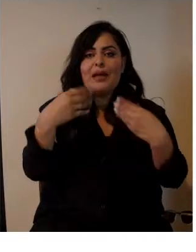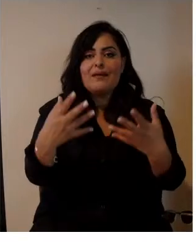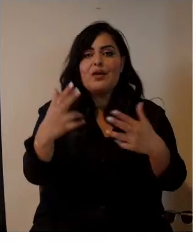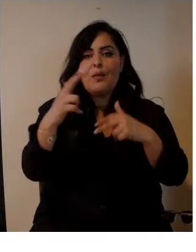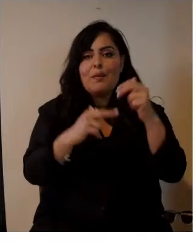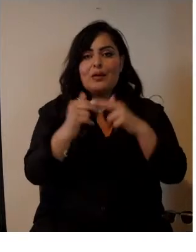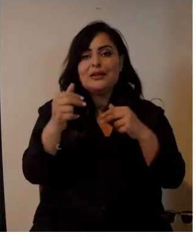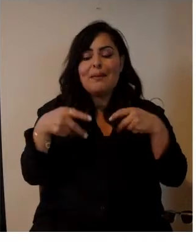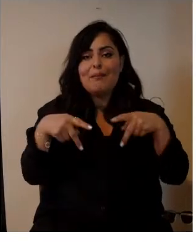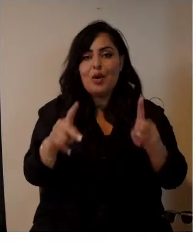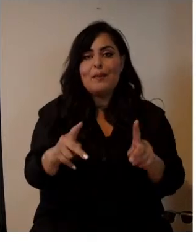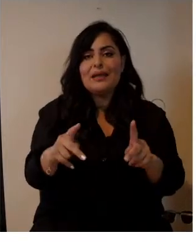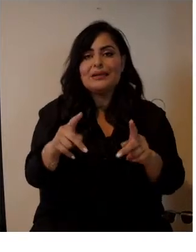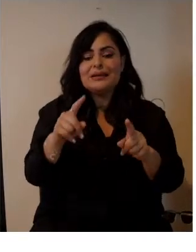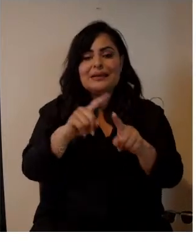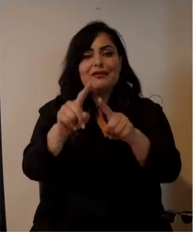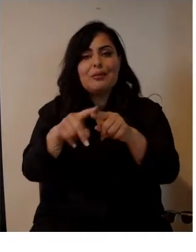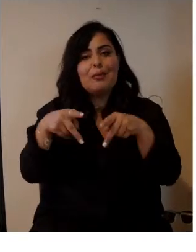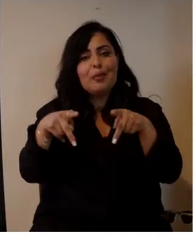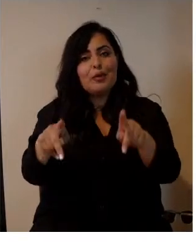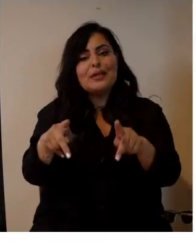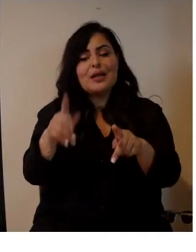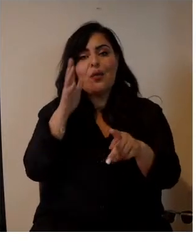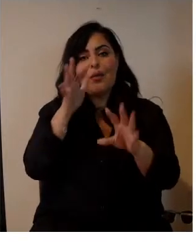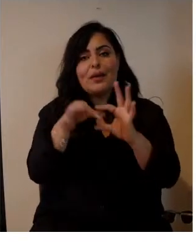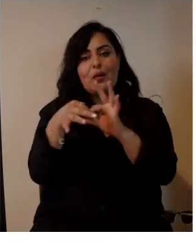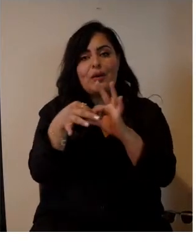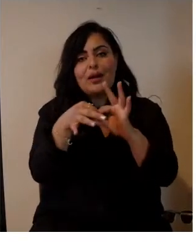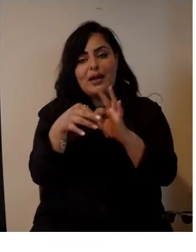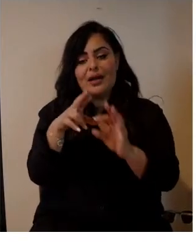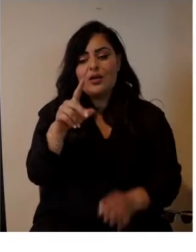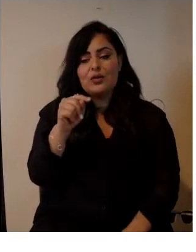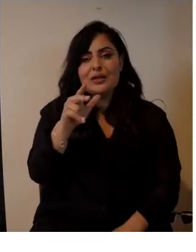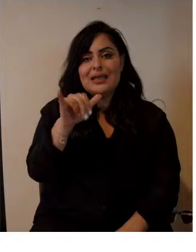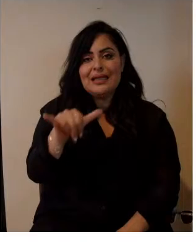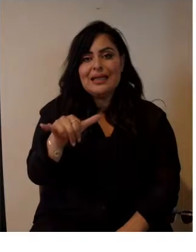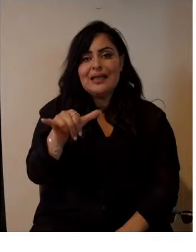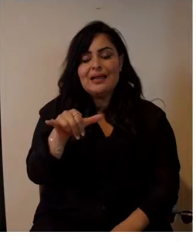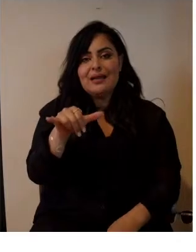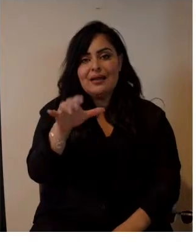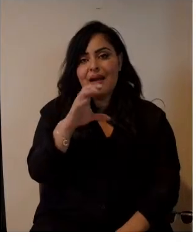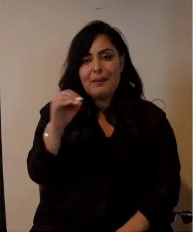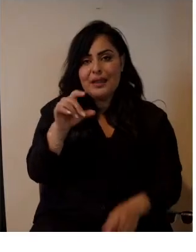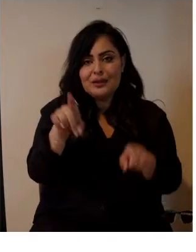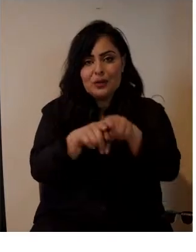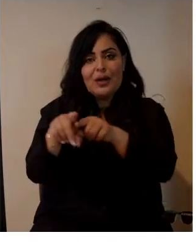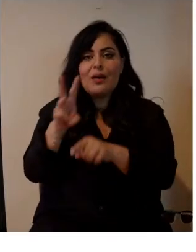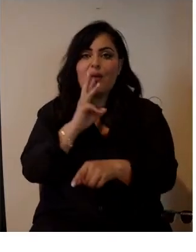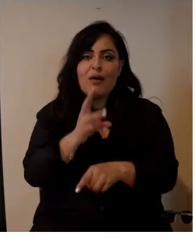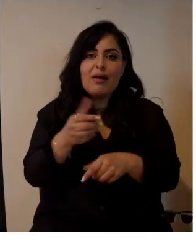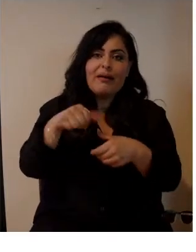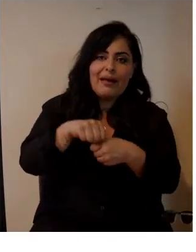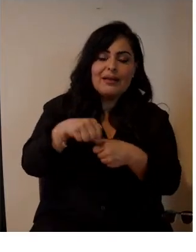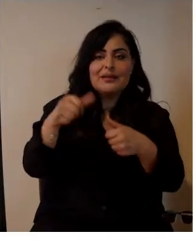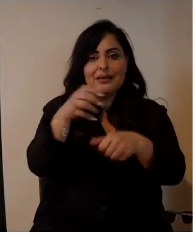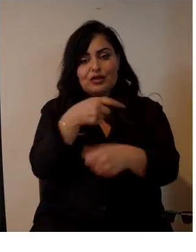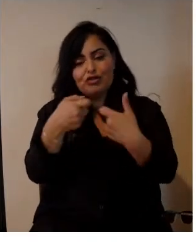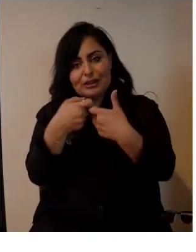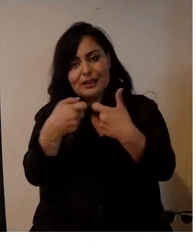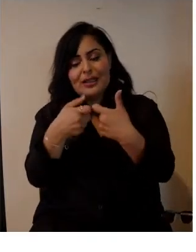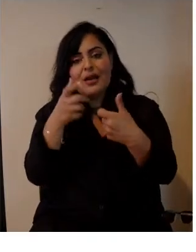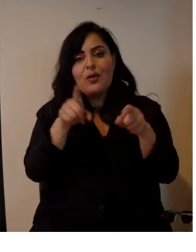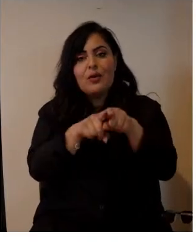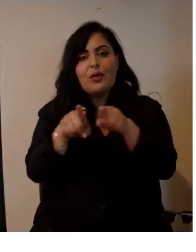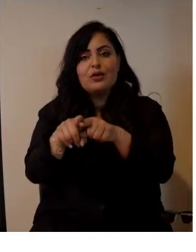permits, encroachment permits, and we will be coordinating the utility companies within the community. We will be also involved